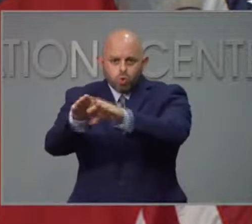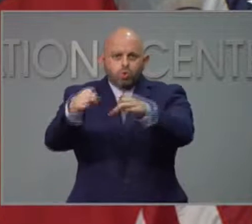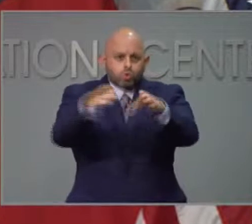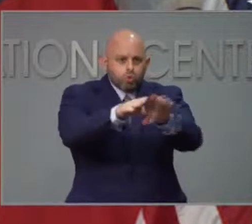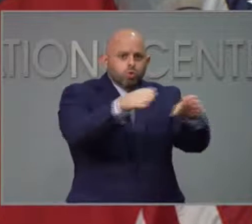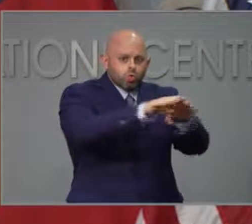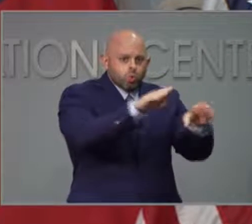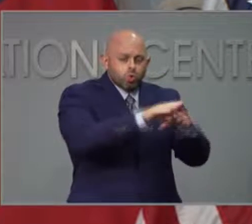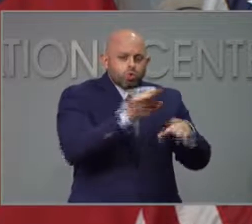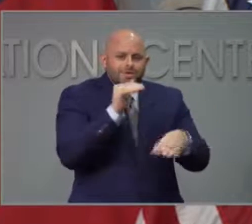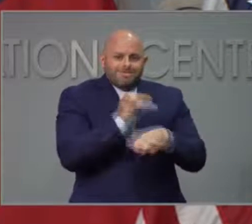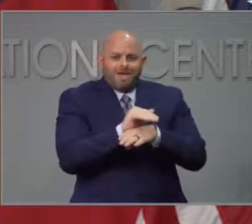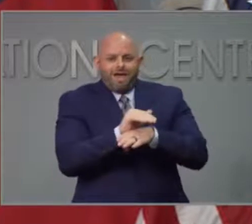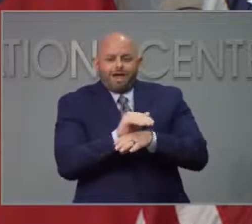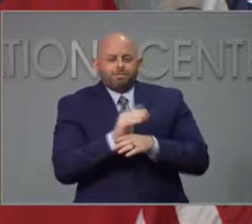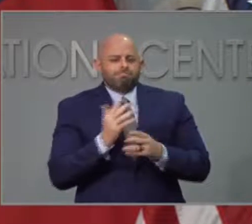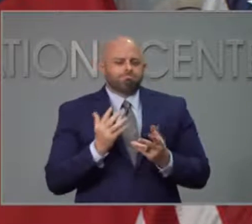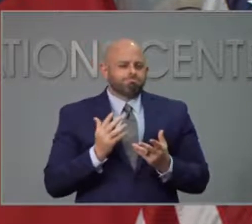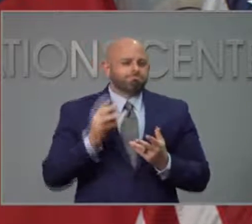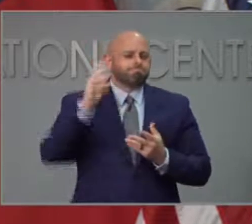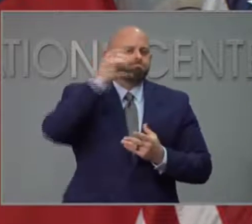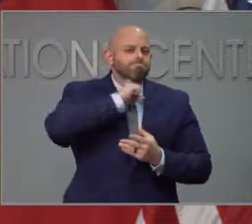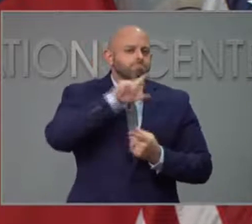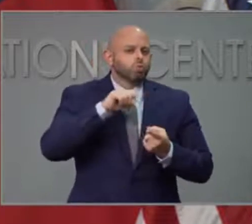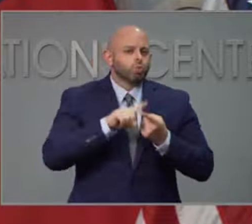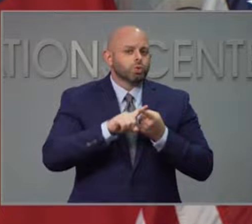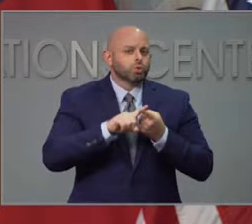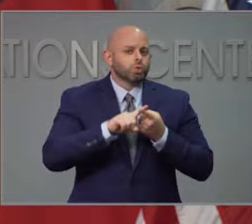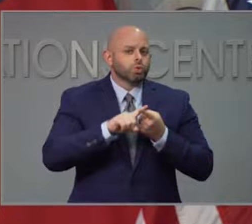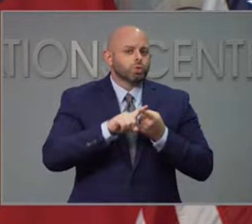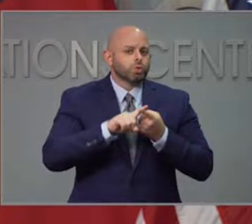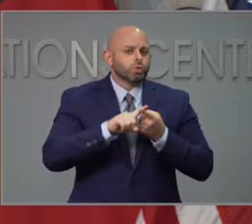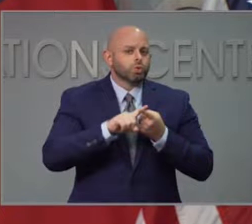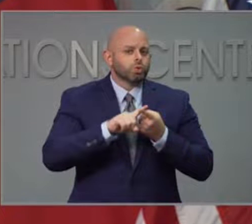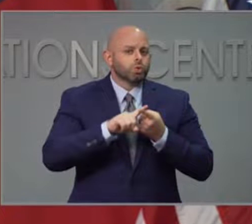can you just give a rough timeline of when we can start expecting